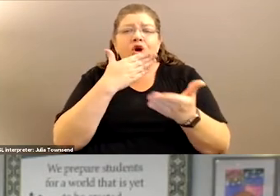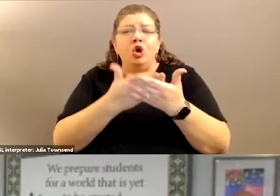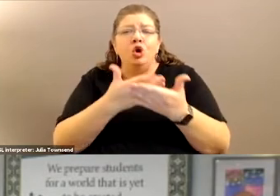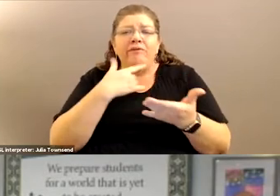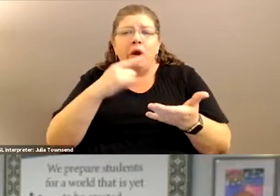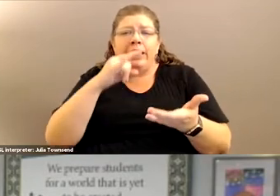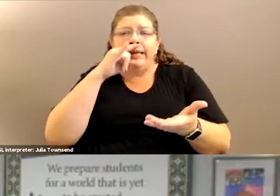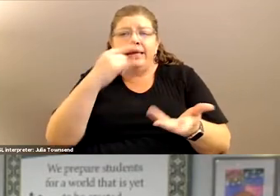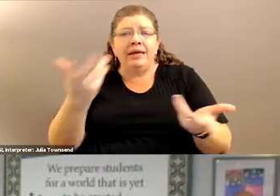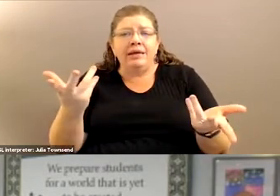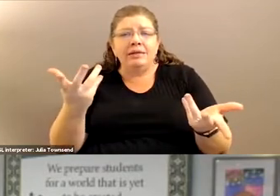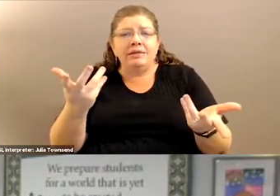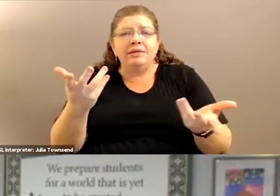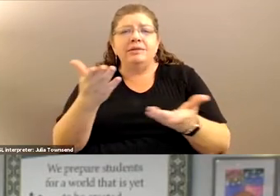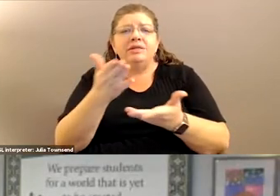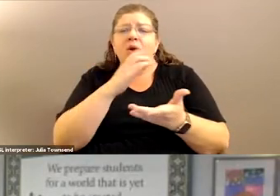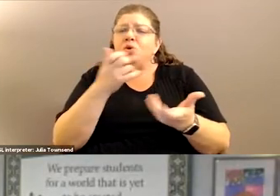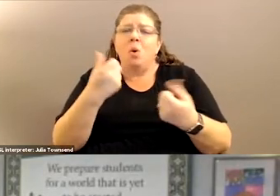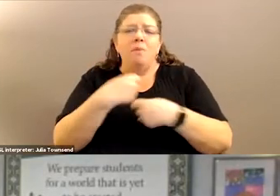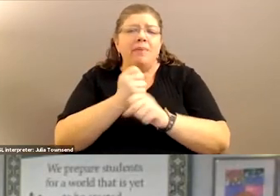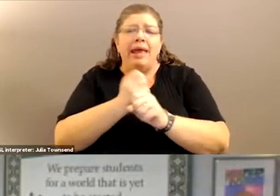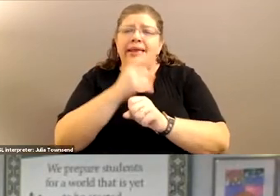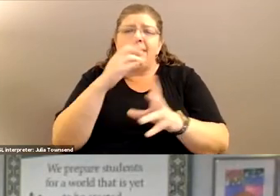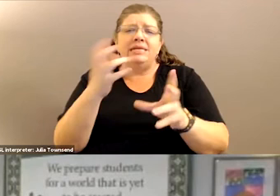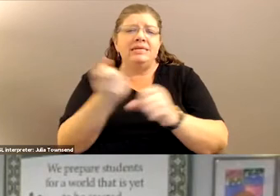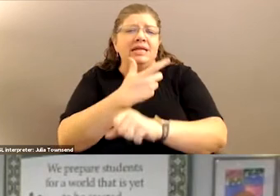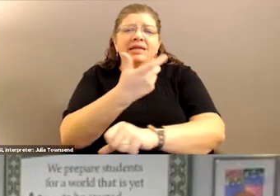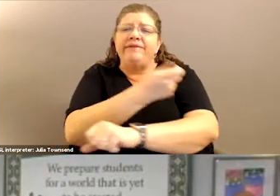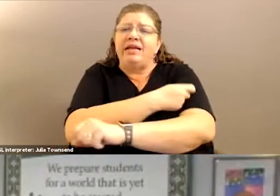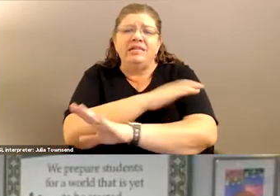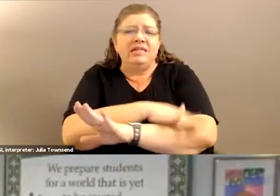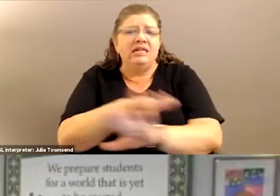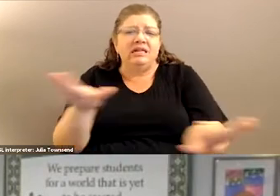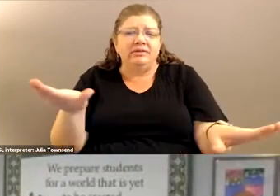so don't make the kids get this time